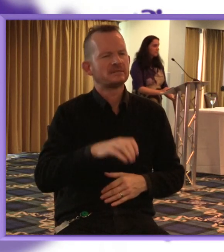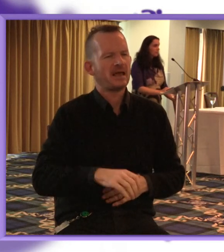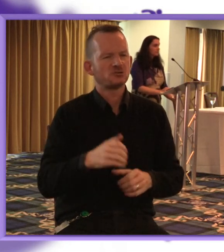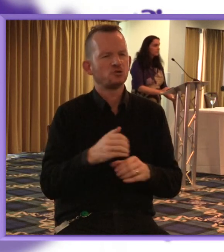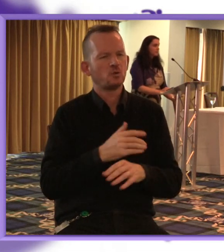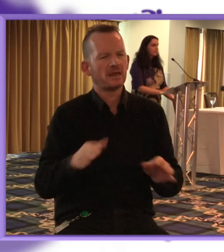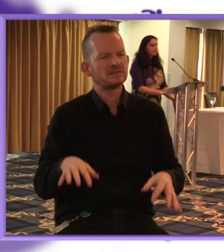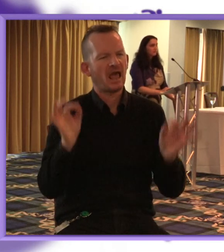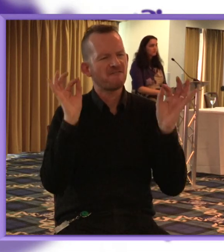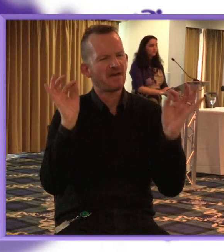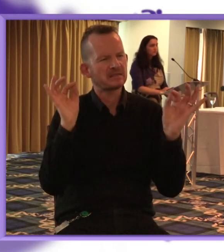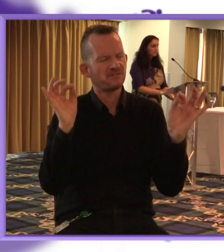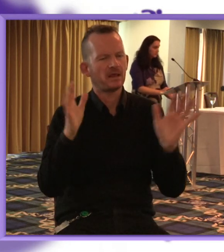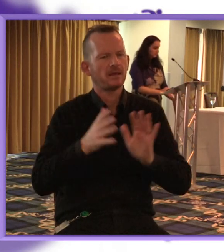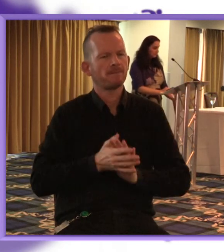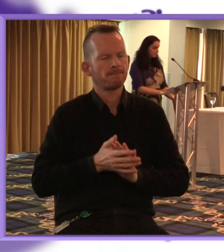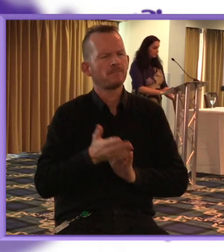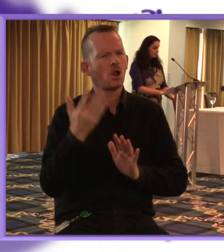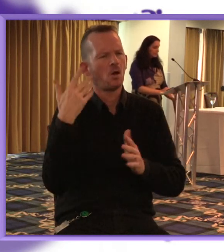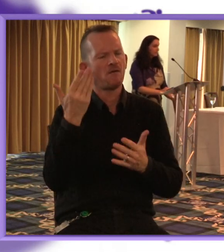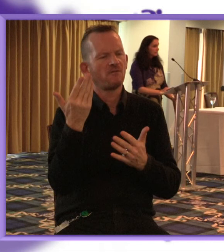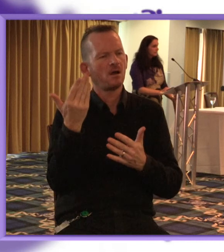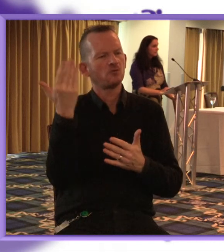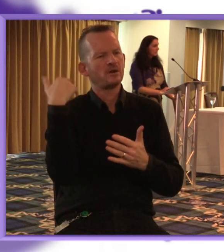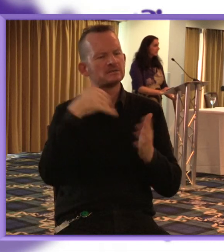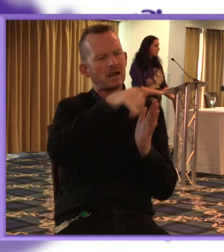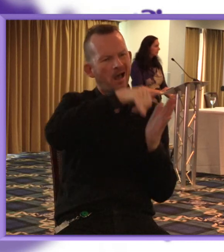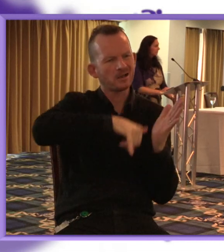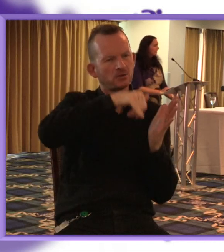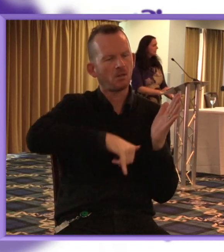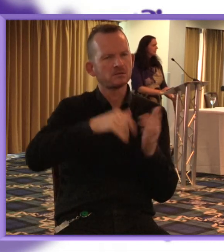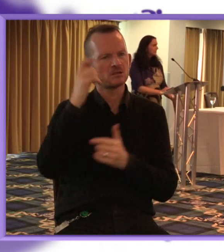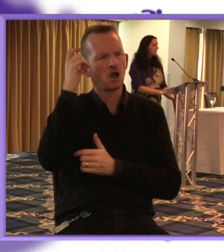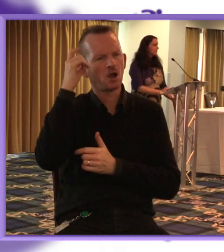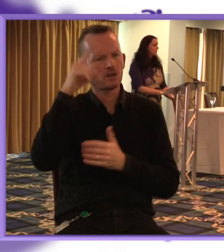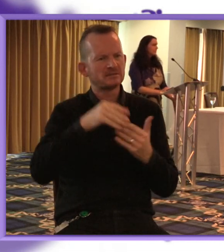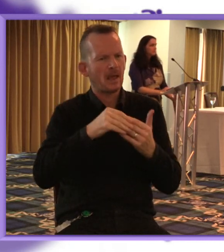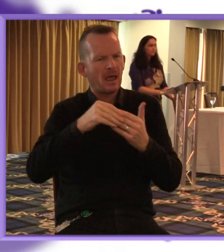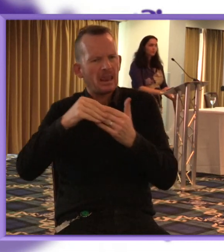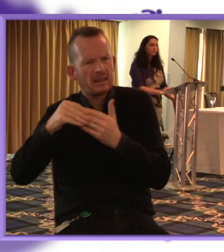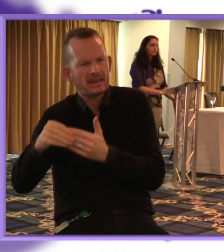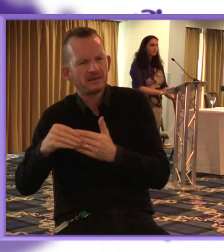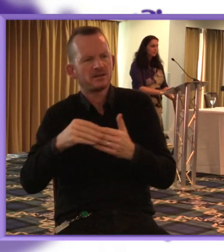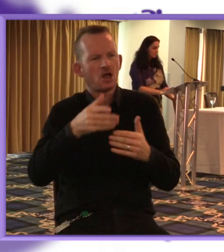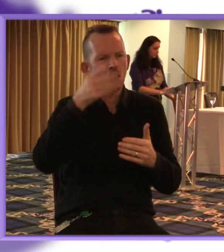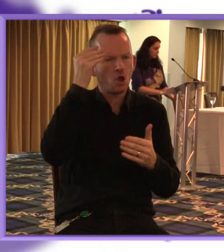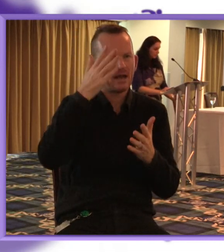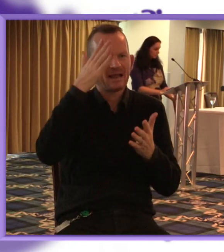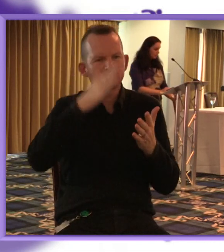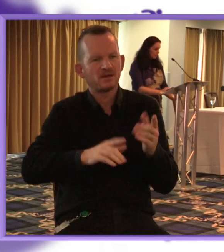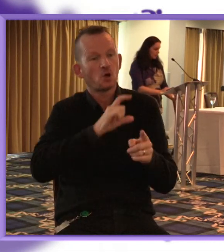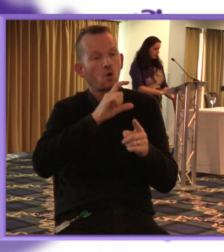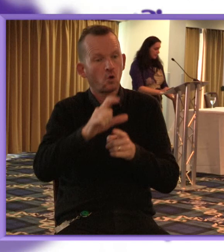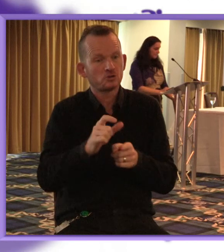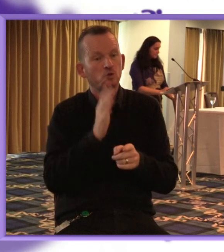There's been lots of recent articles on the concept of system leaders, and I think lots of learning experiences or courses that you can actually go